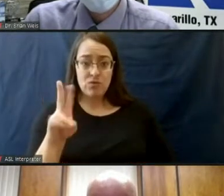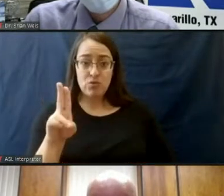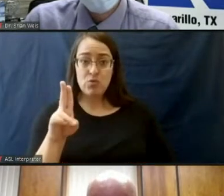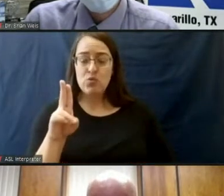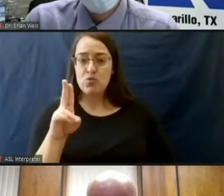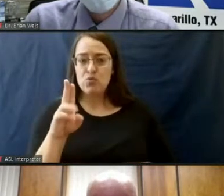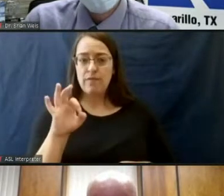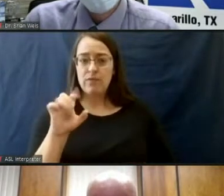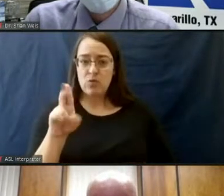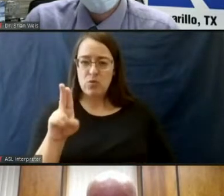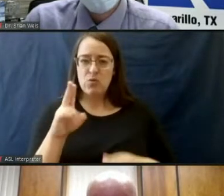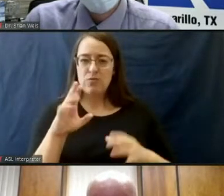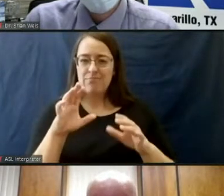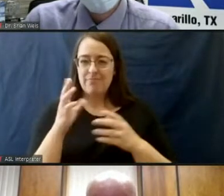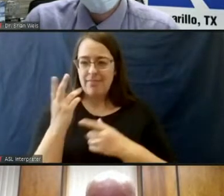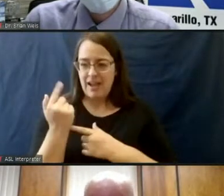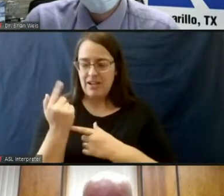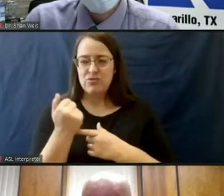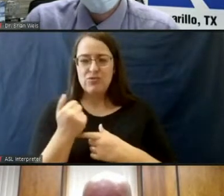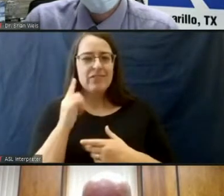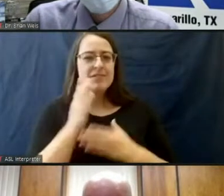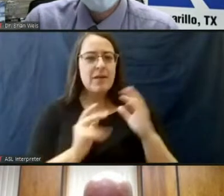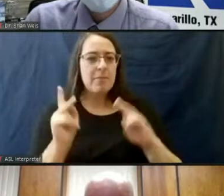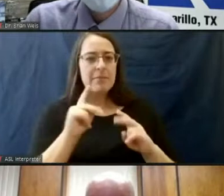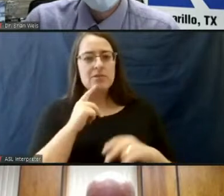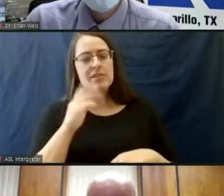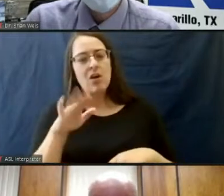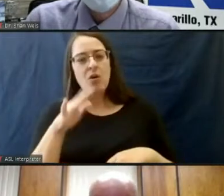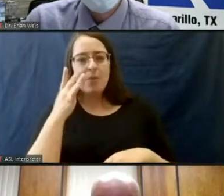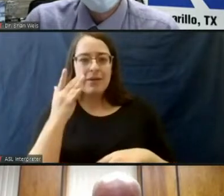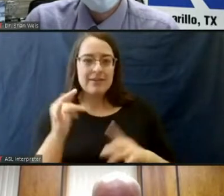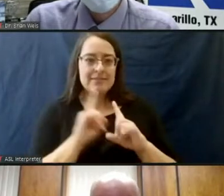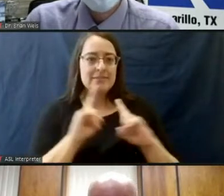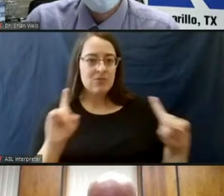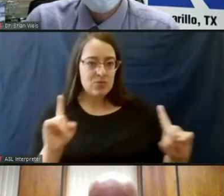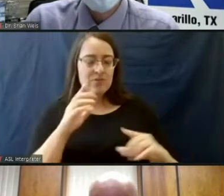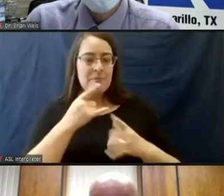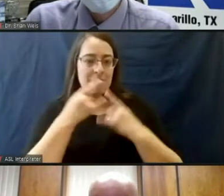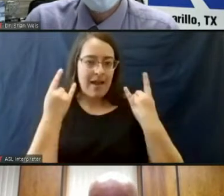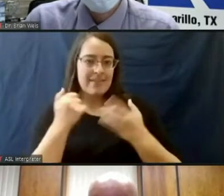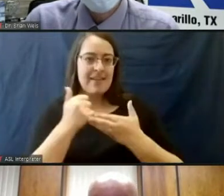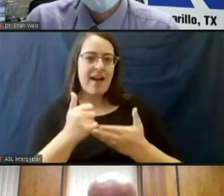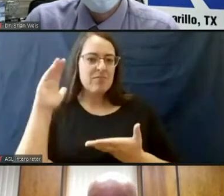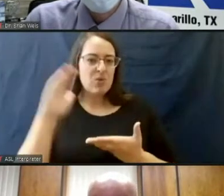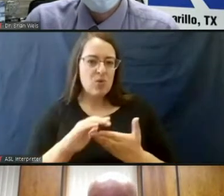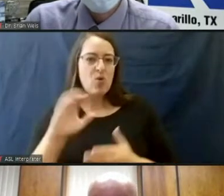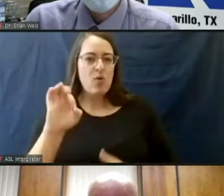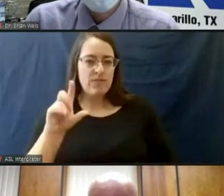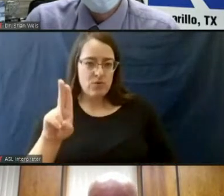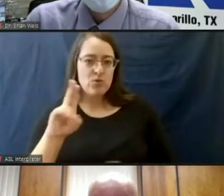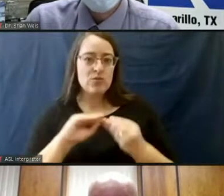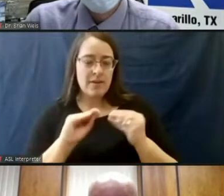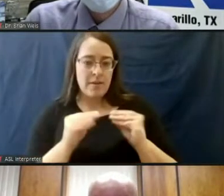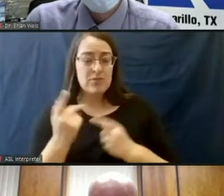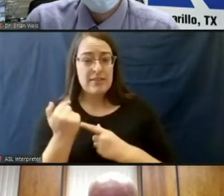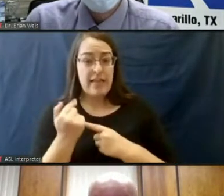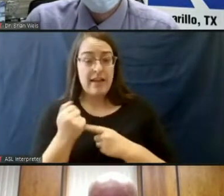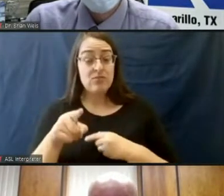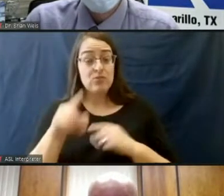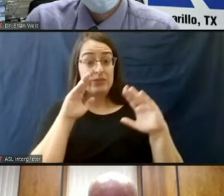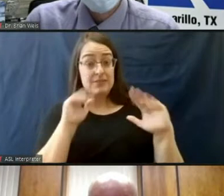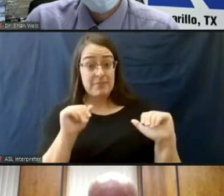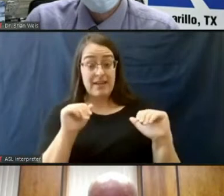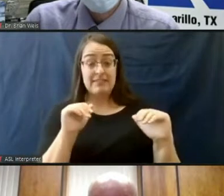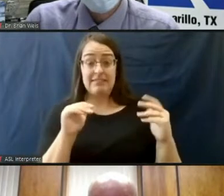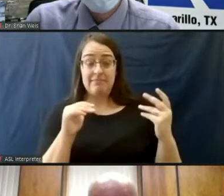some people say, experts say it's, social distancing, masking that has helped us keep those numbers low. Are you expecting, is there any